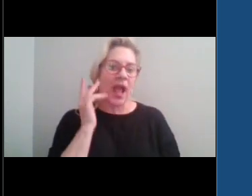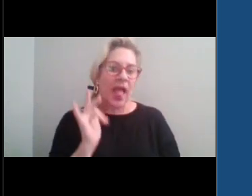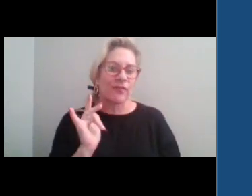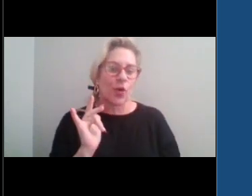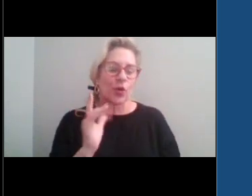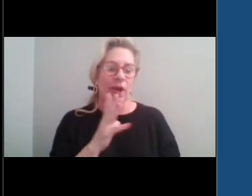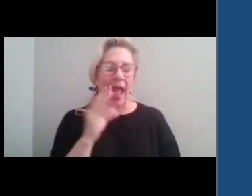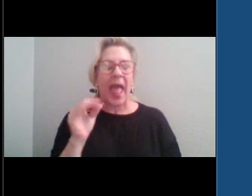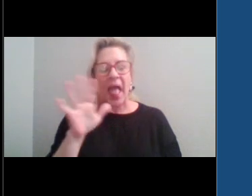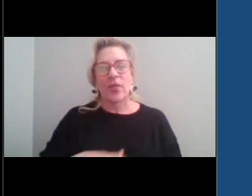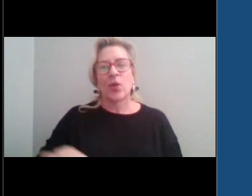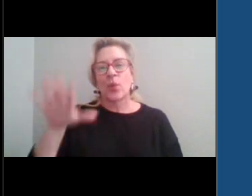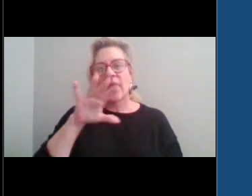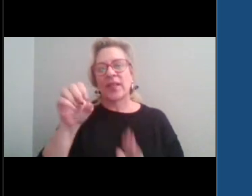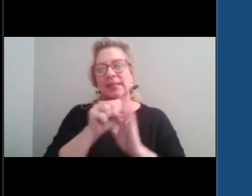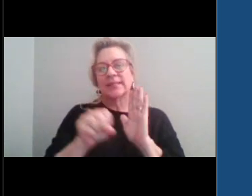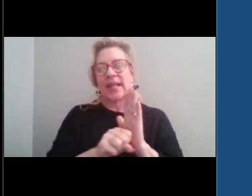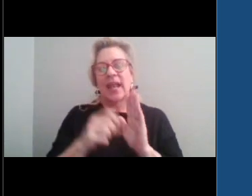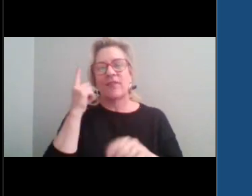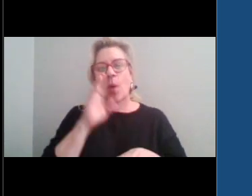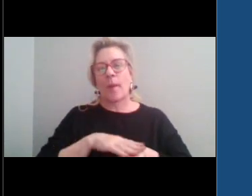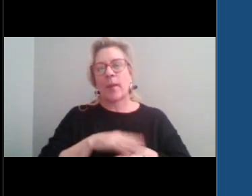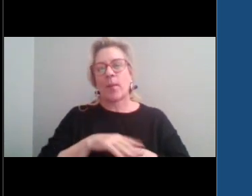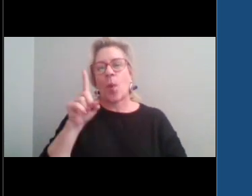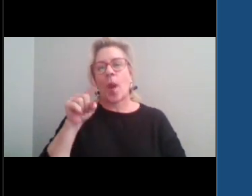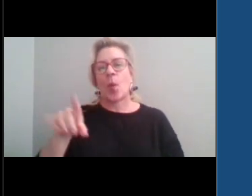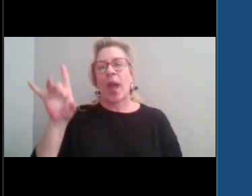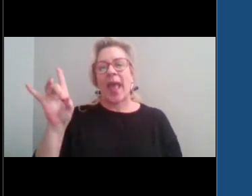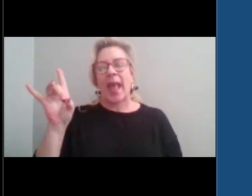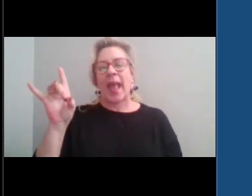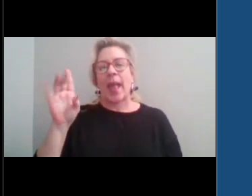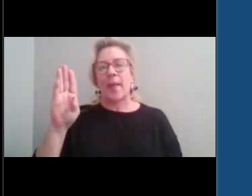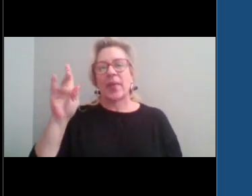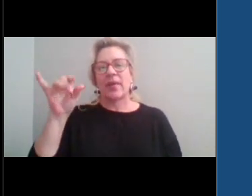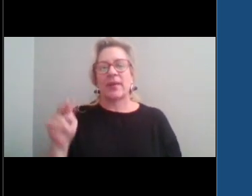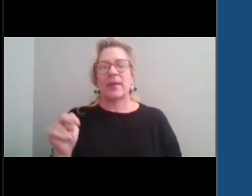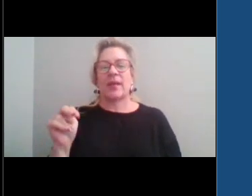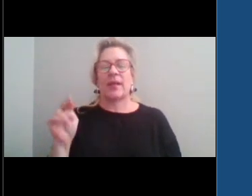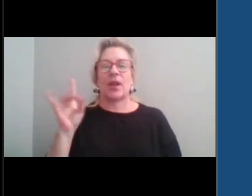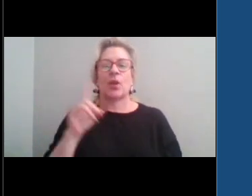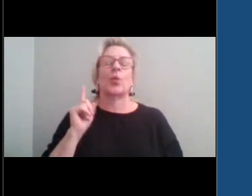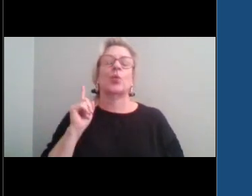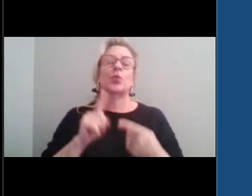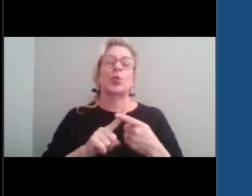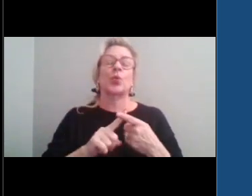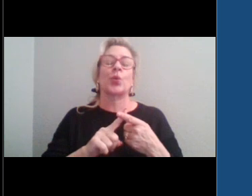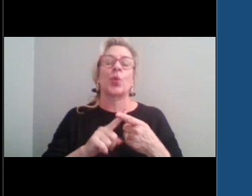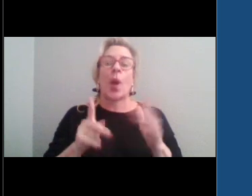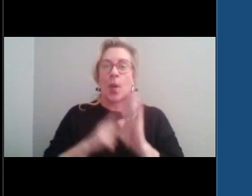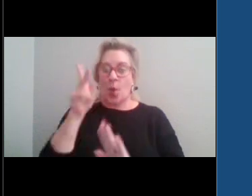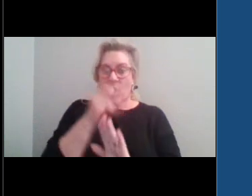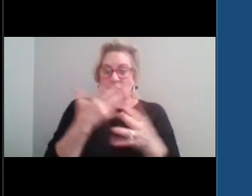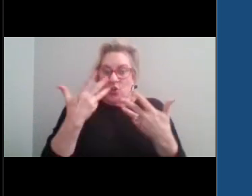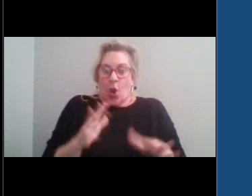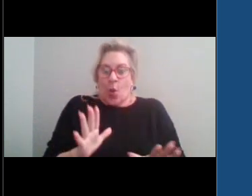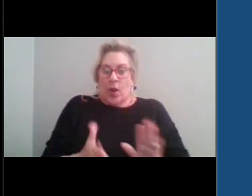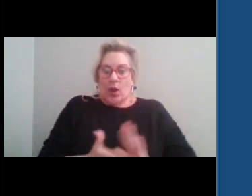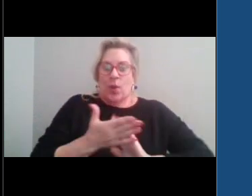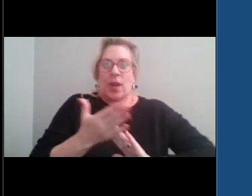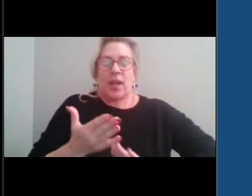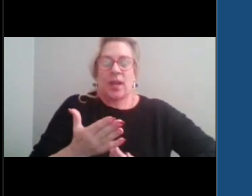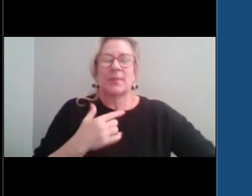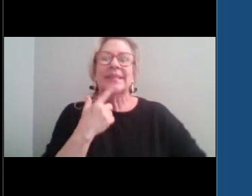of the state, for a minimum of $1.8 billion going to existing projects. Let me just clarify that, or